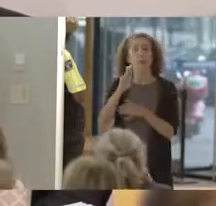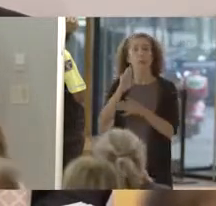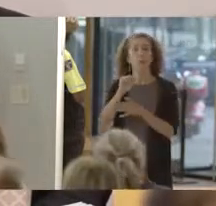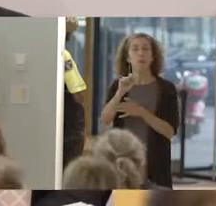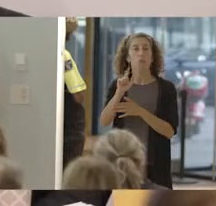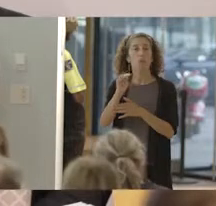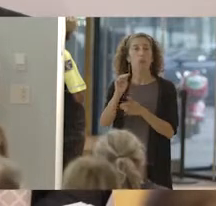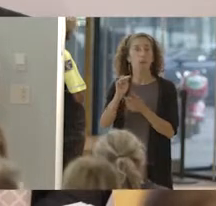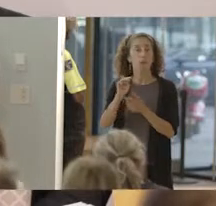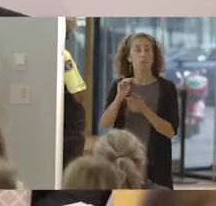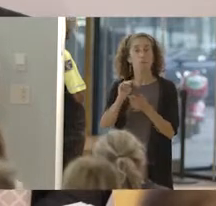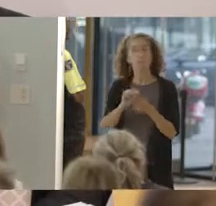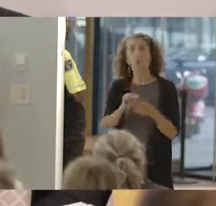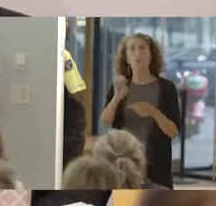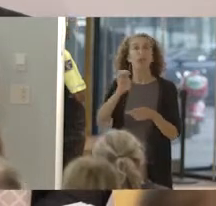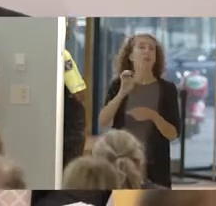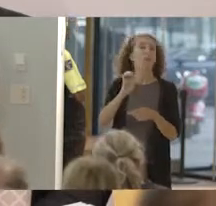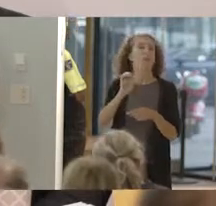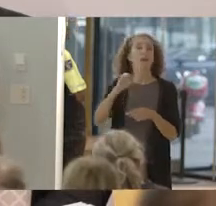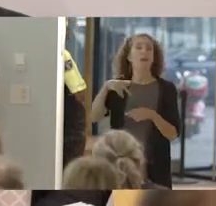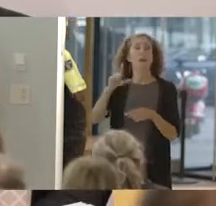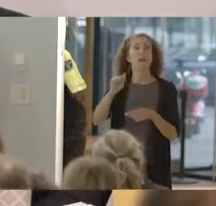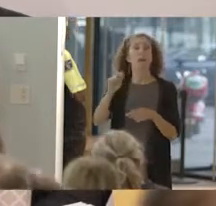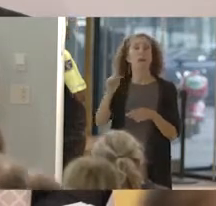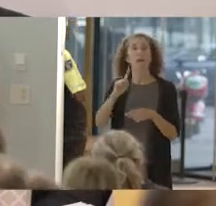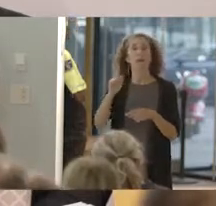Yes. So Esplanade Plaza, on the back of the